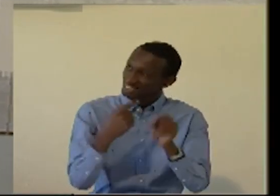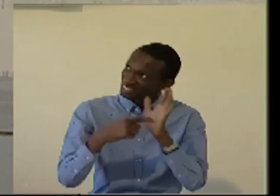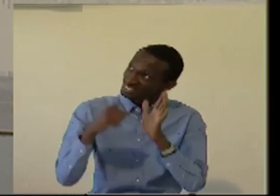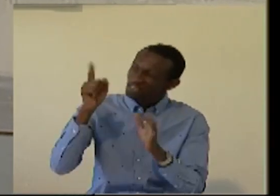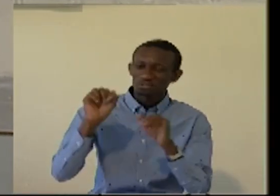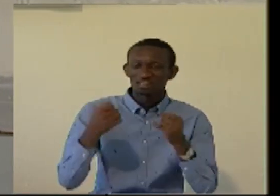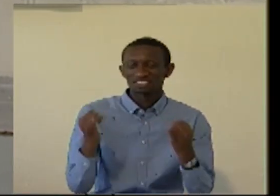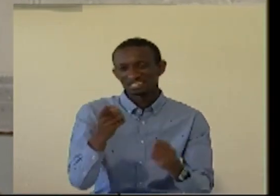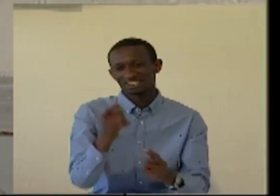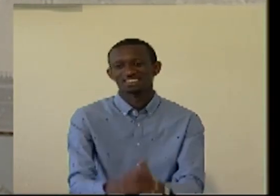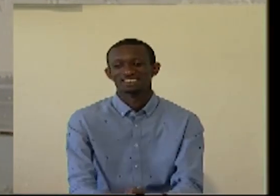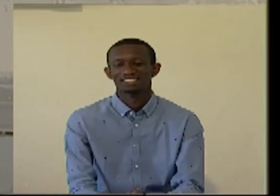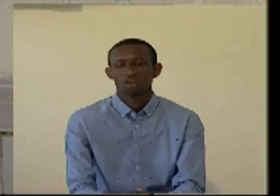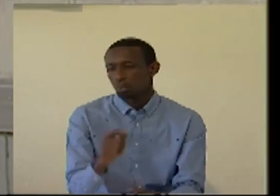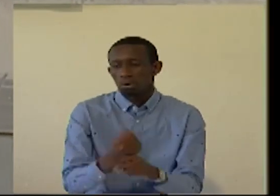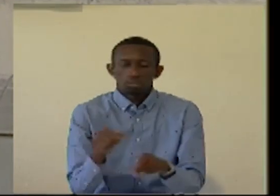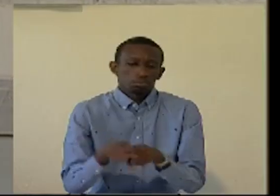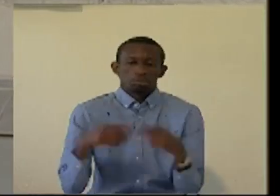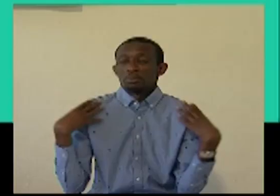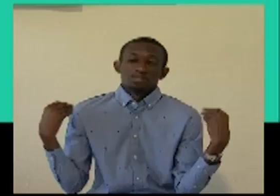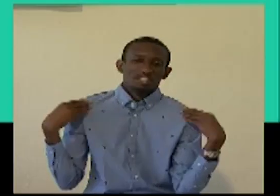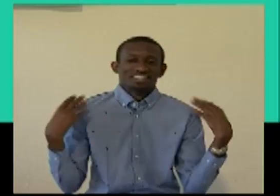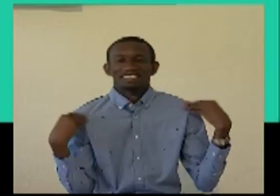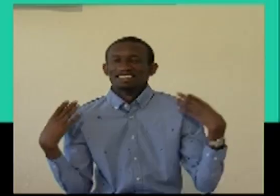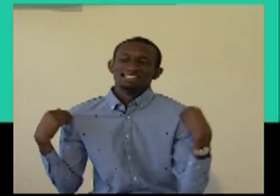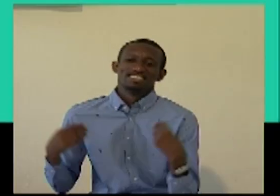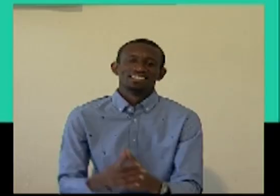examples as your exercise.